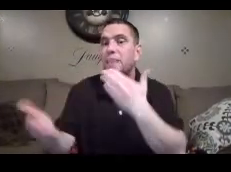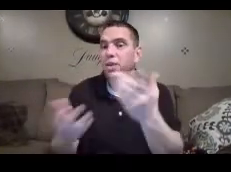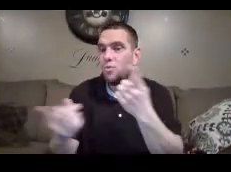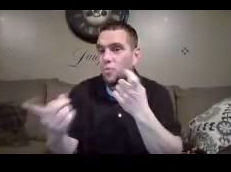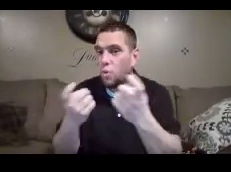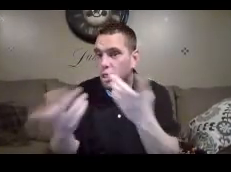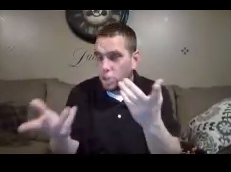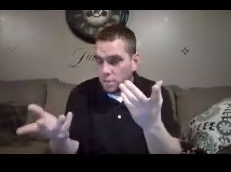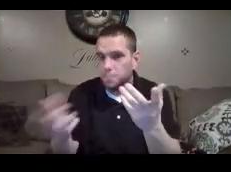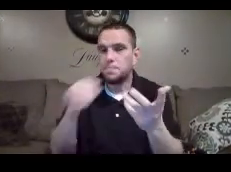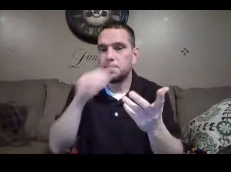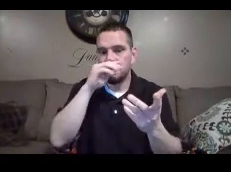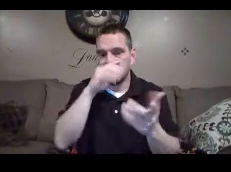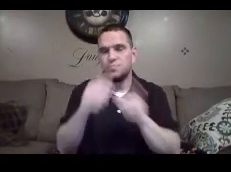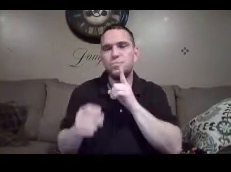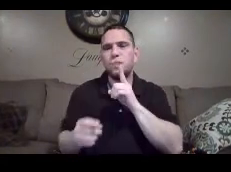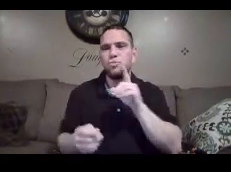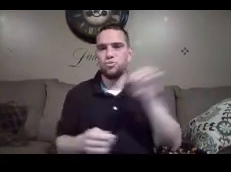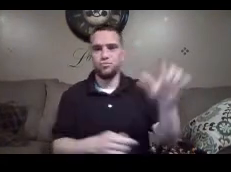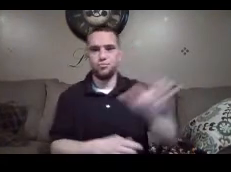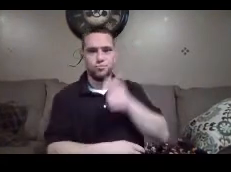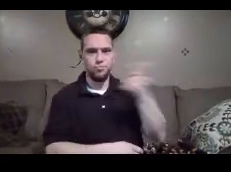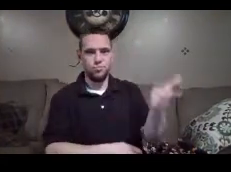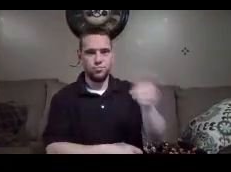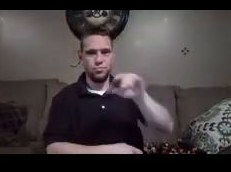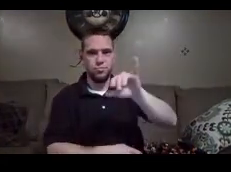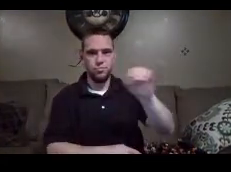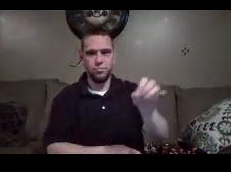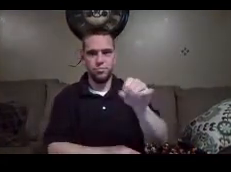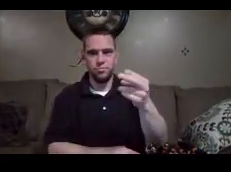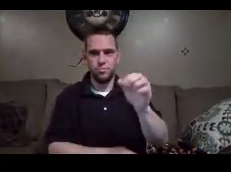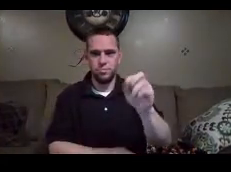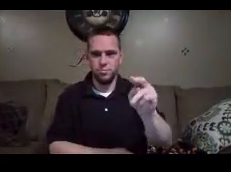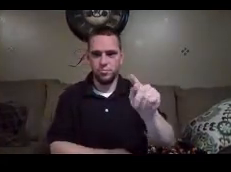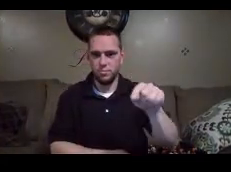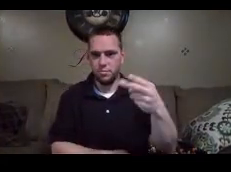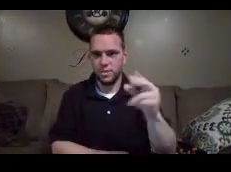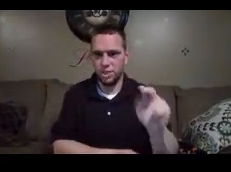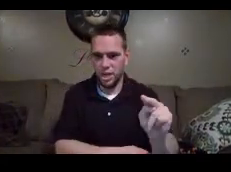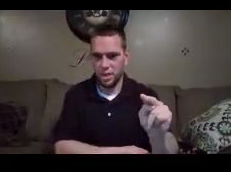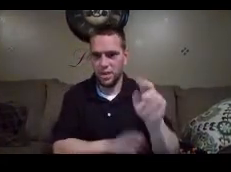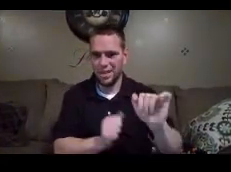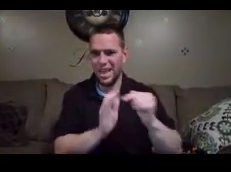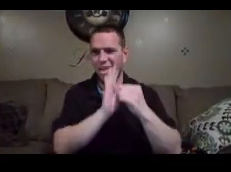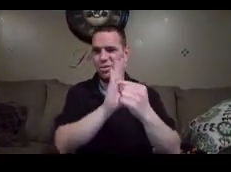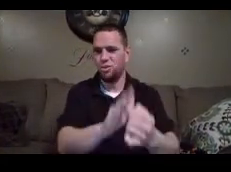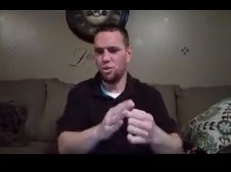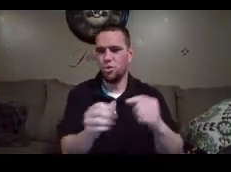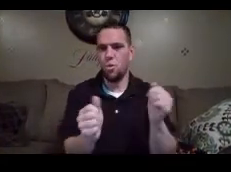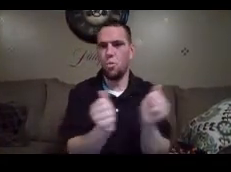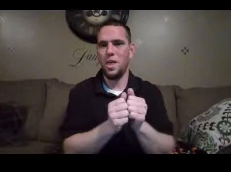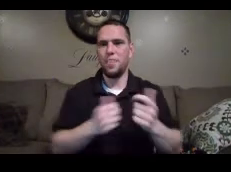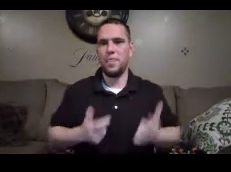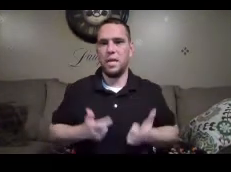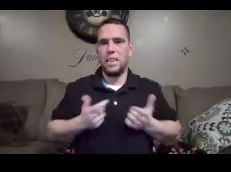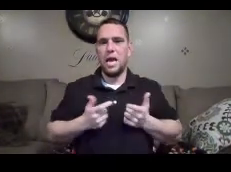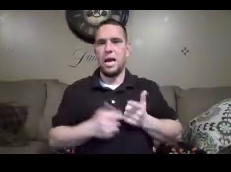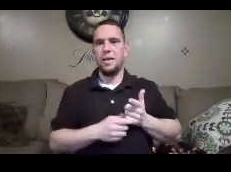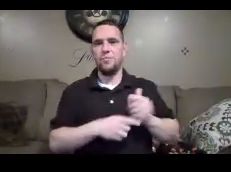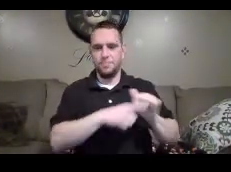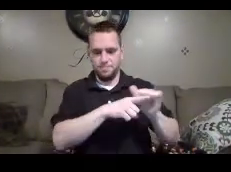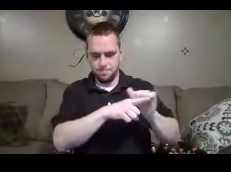and I'm sure that's something that Jonathan will also go over with the live demonstration. Thank you for that,